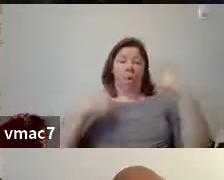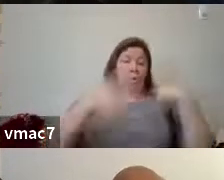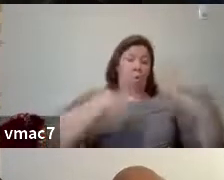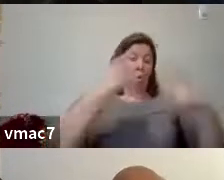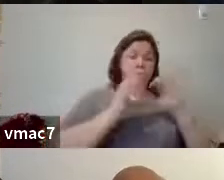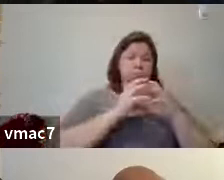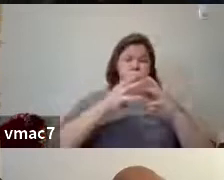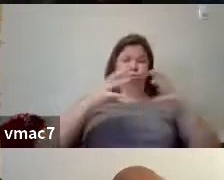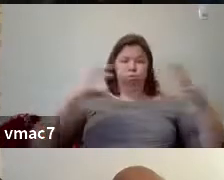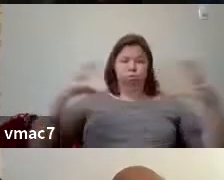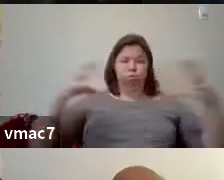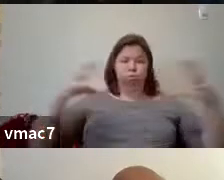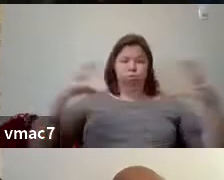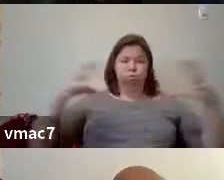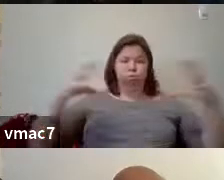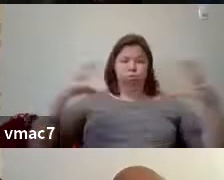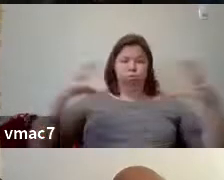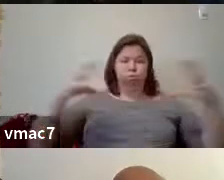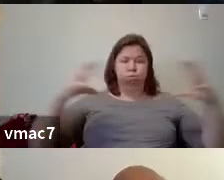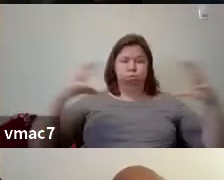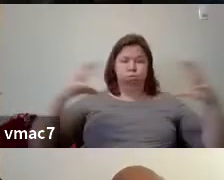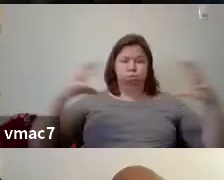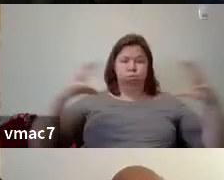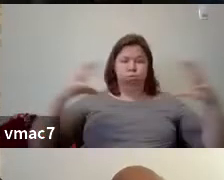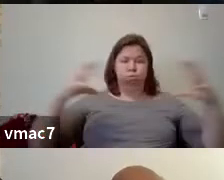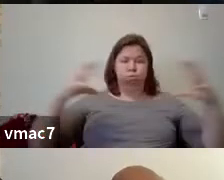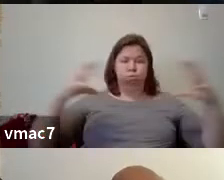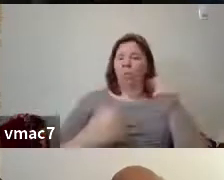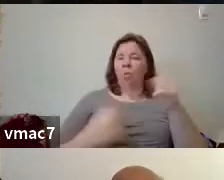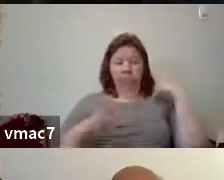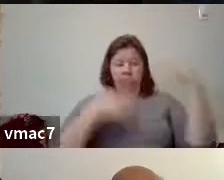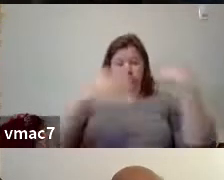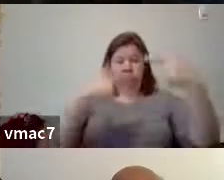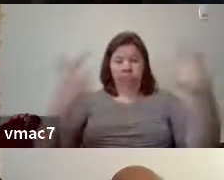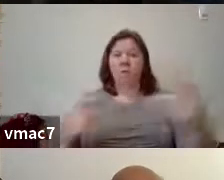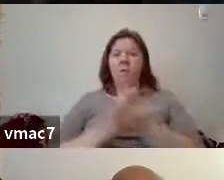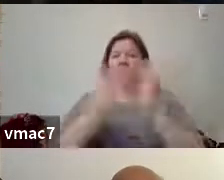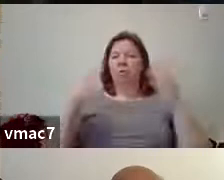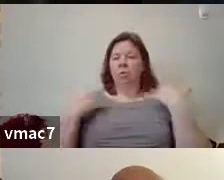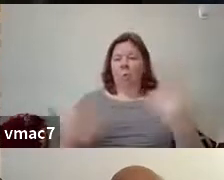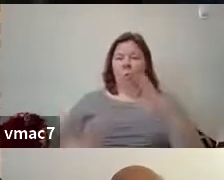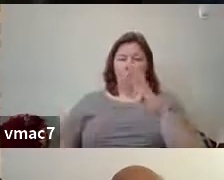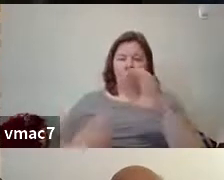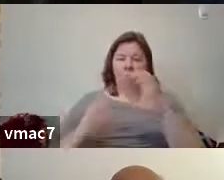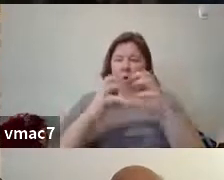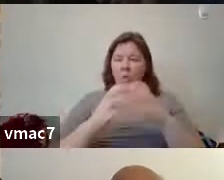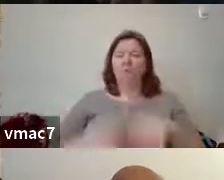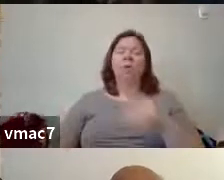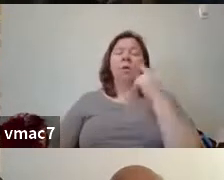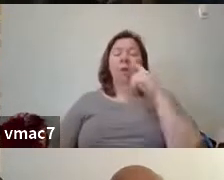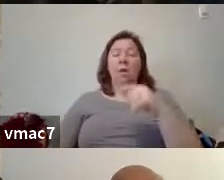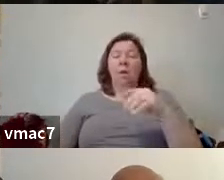hill, it's going to be a massive, massive snowball. Maximize your return on investment. That 97 is going to never be more